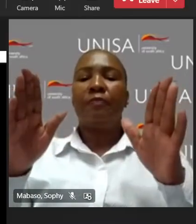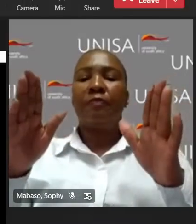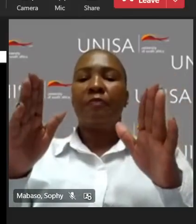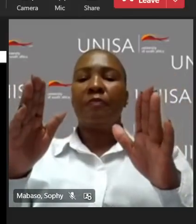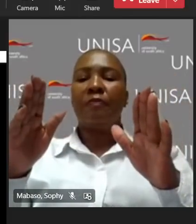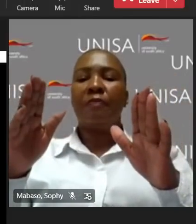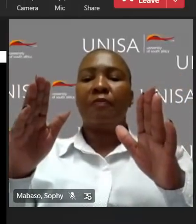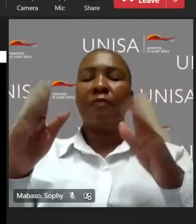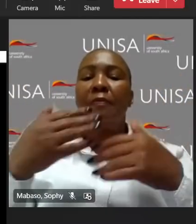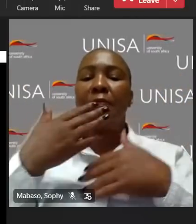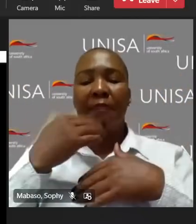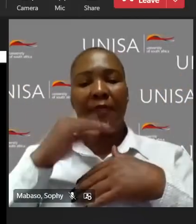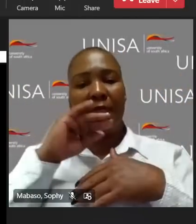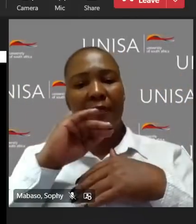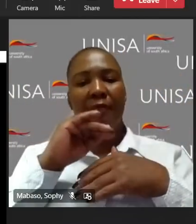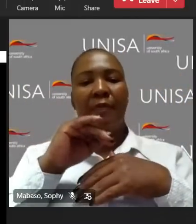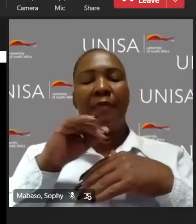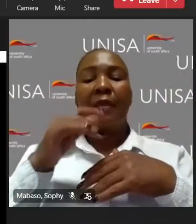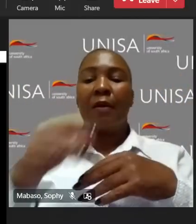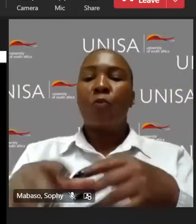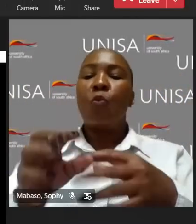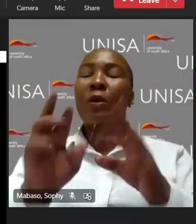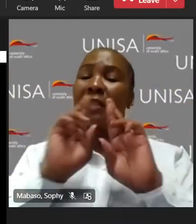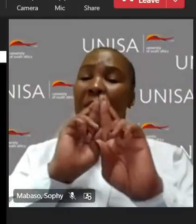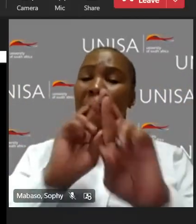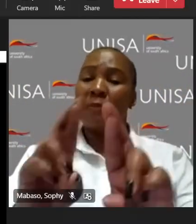disabilities, because while we respect your right to